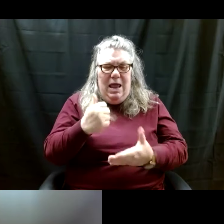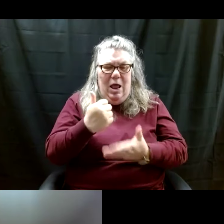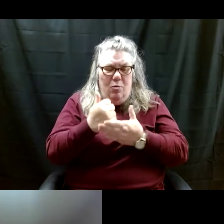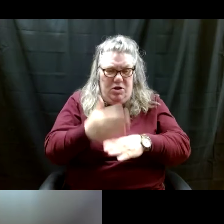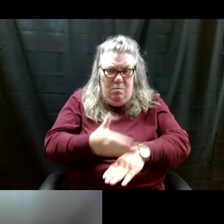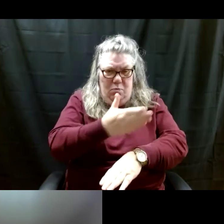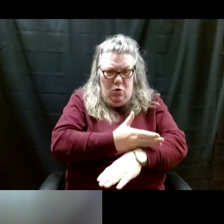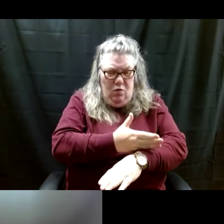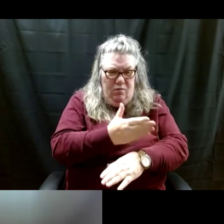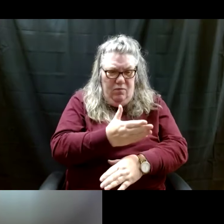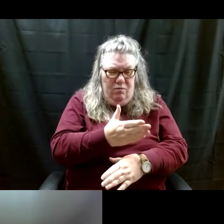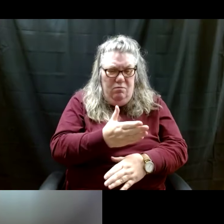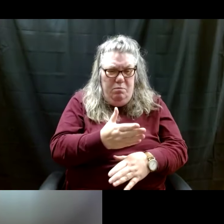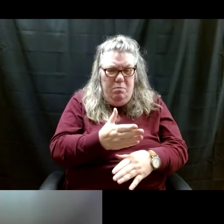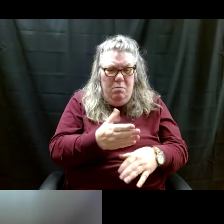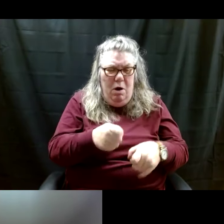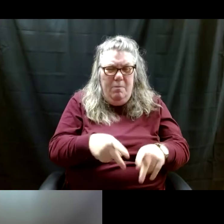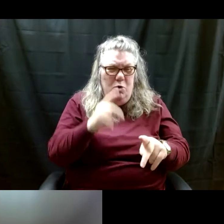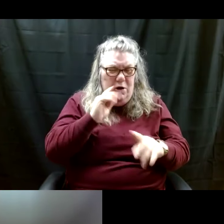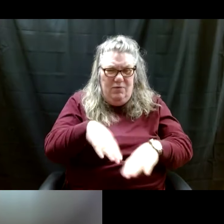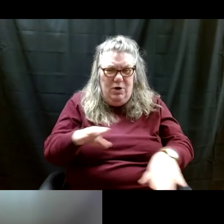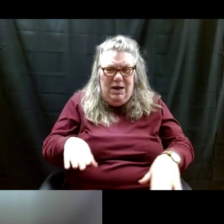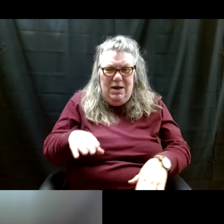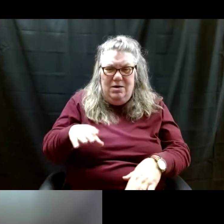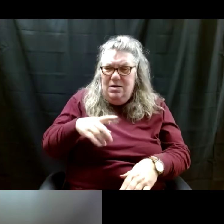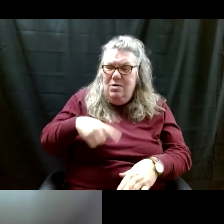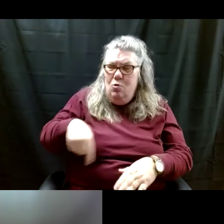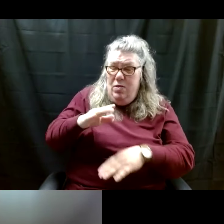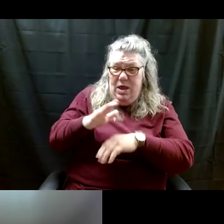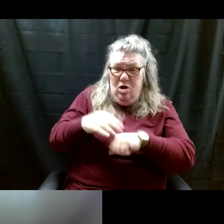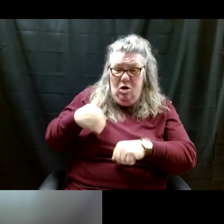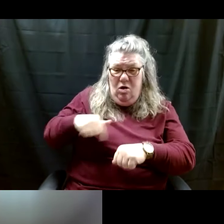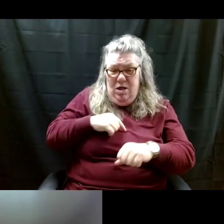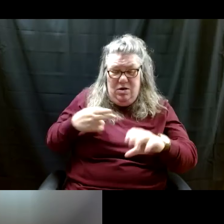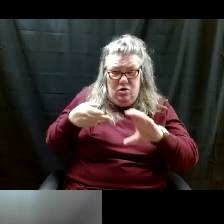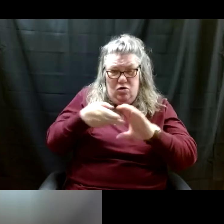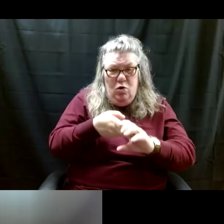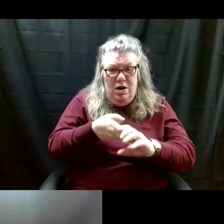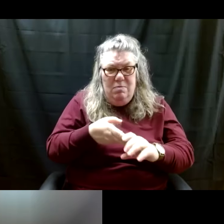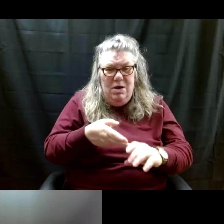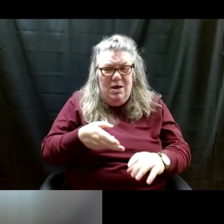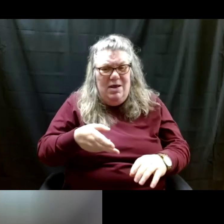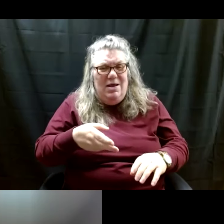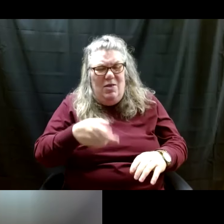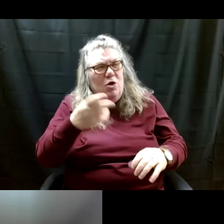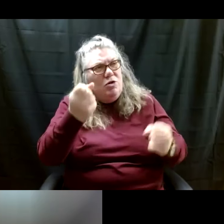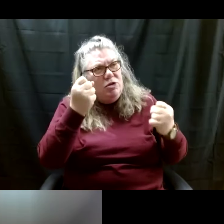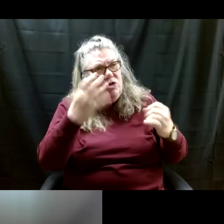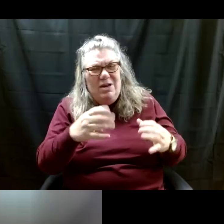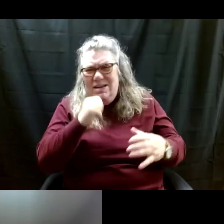recruiting or just trying to, get services or bring the child to the school. That there's so many